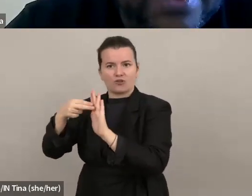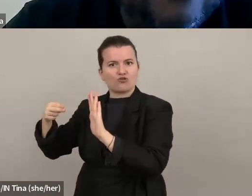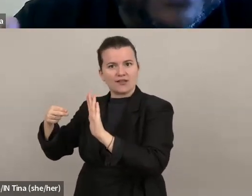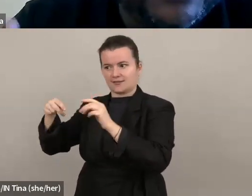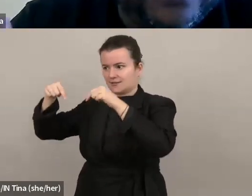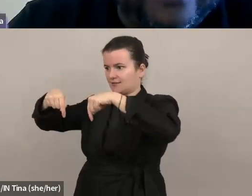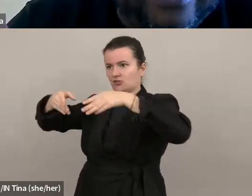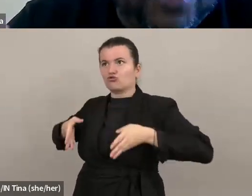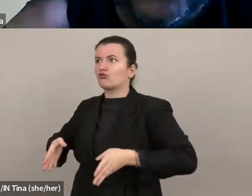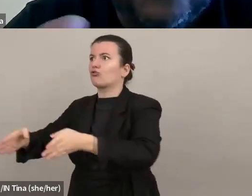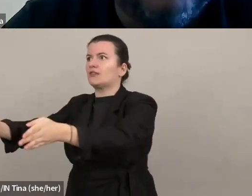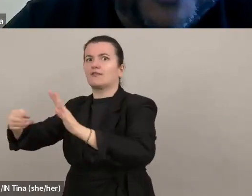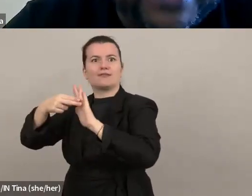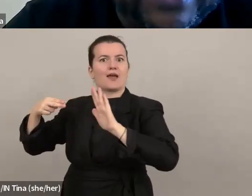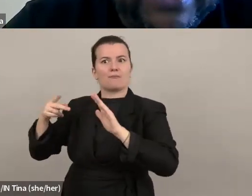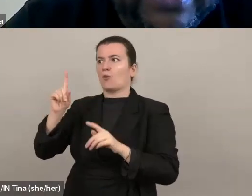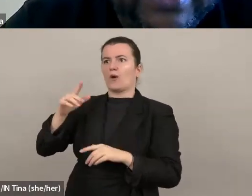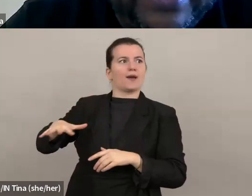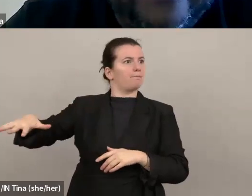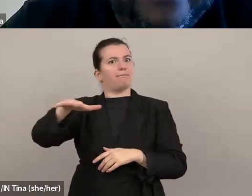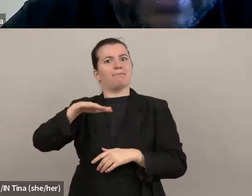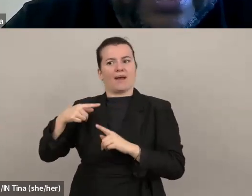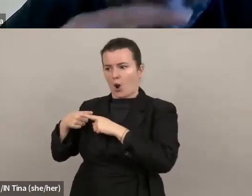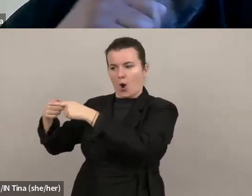from individuals, precisely because we want to protect